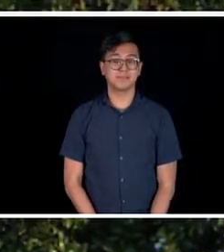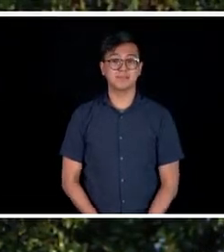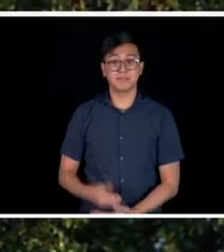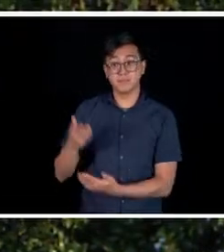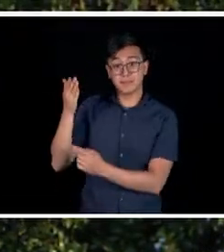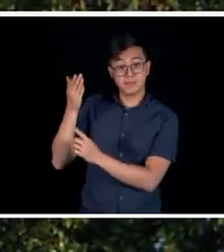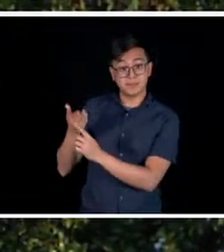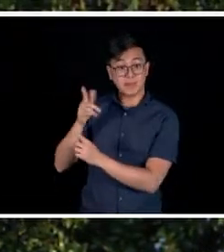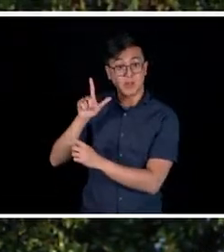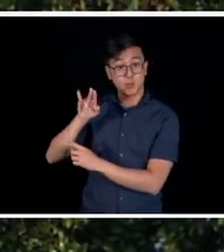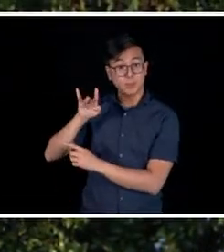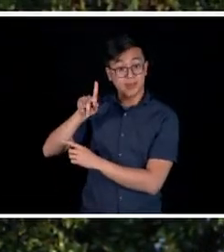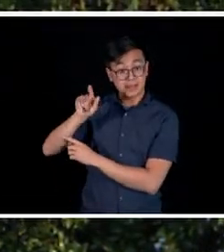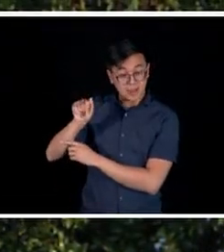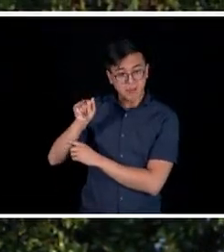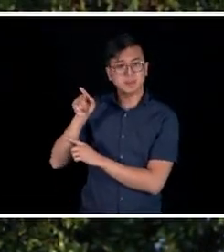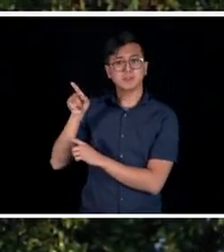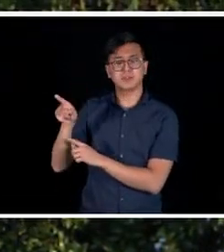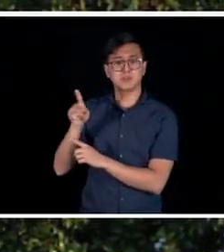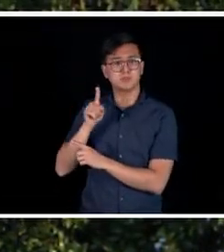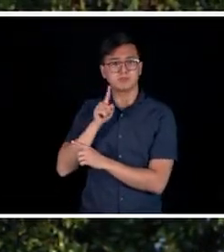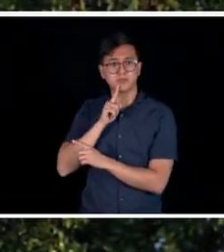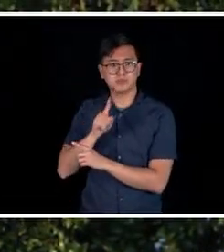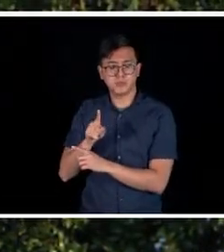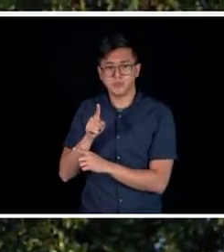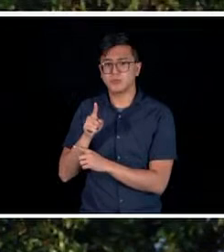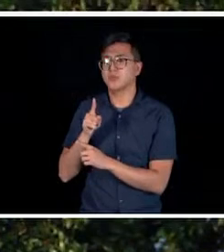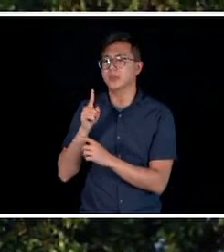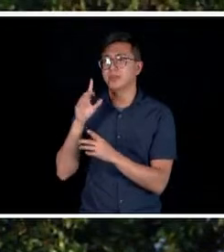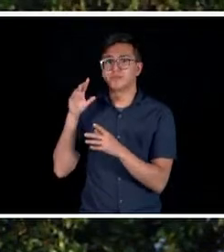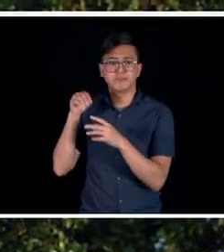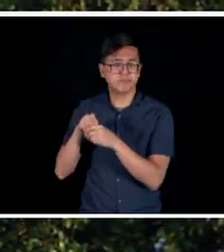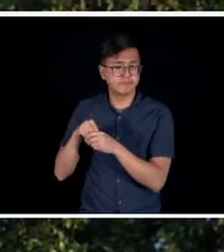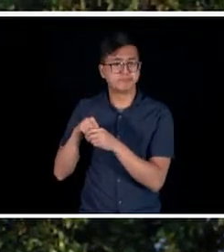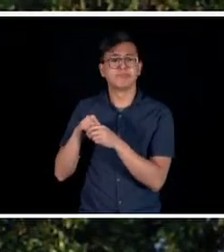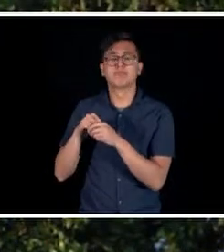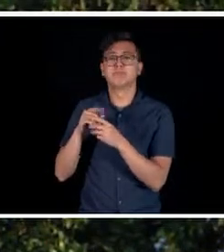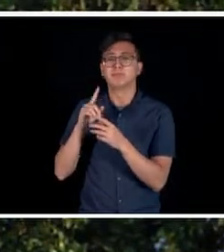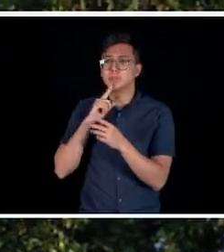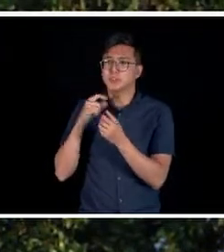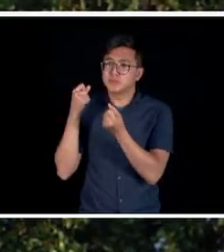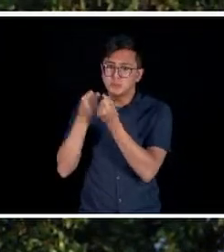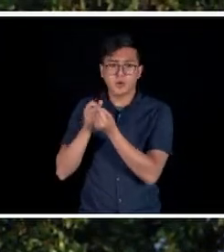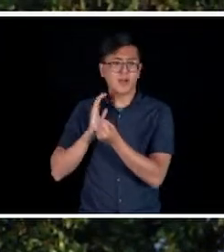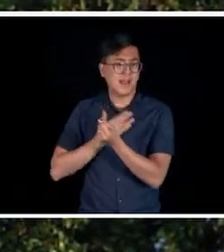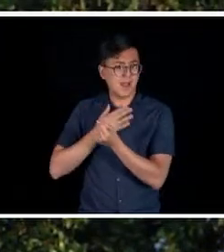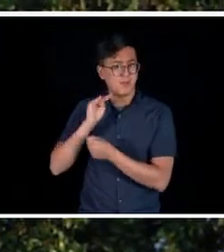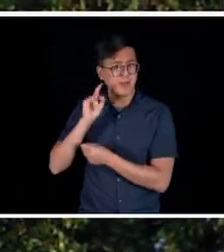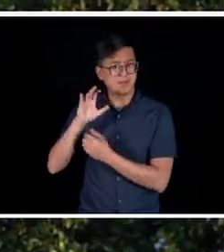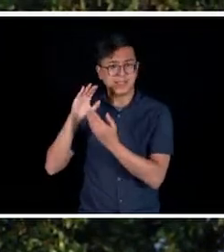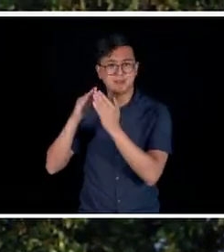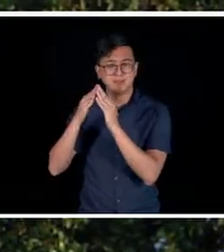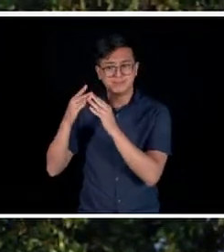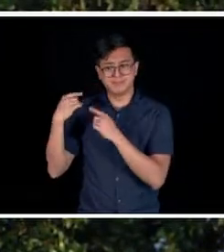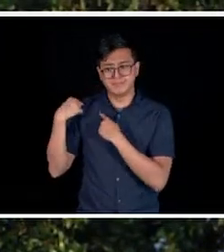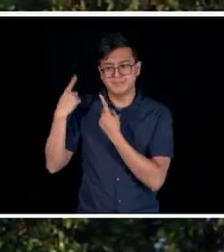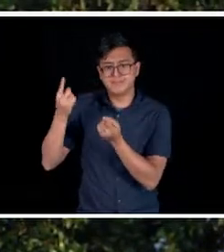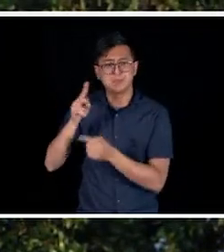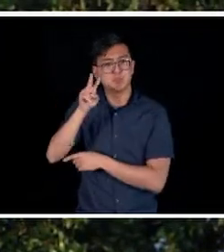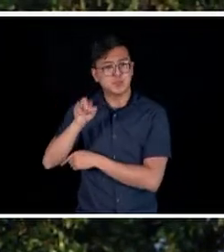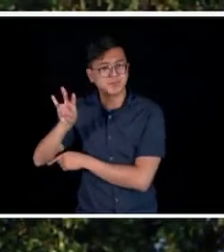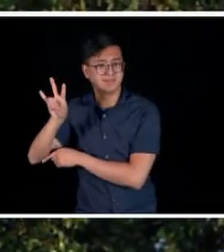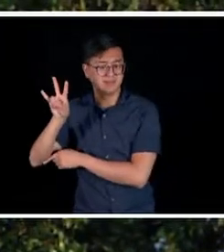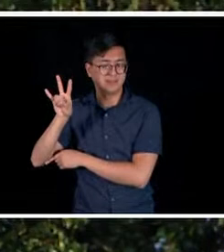Lupita has been the driving force behind countless contributions to the Mount SAC community in various roles since